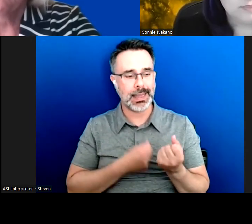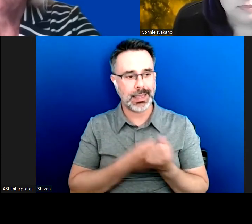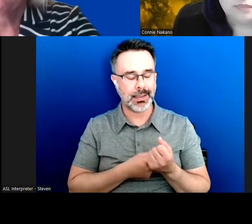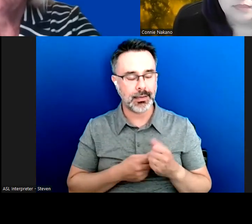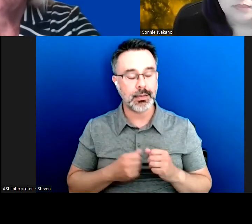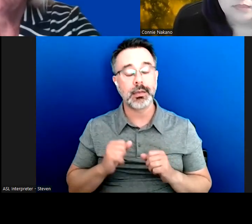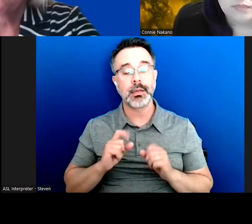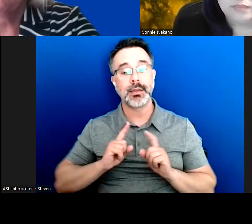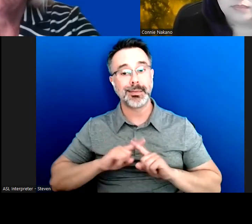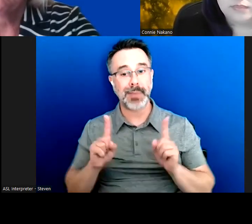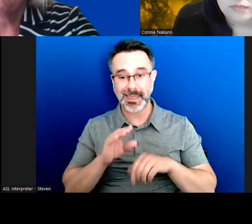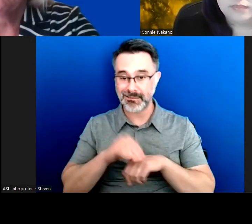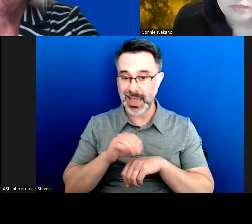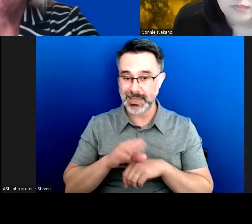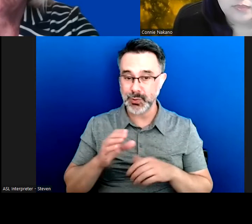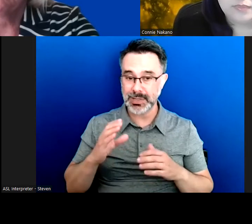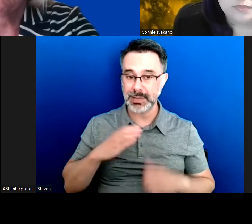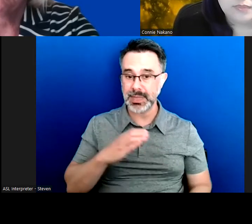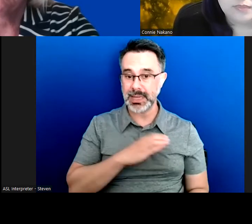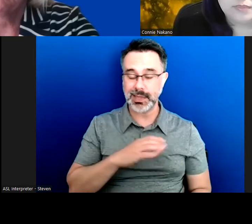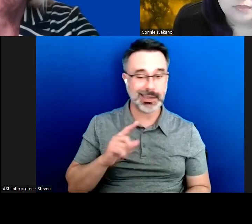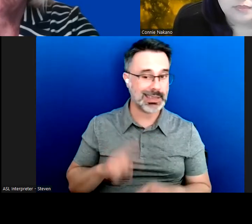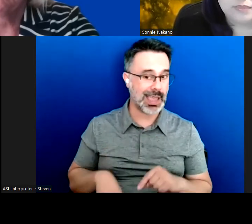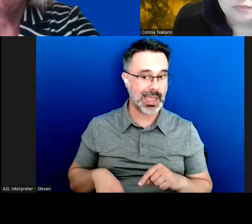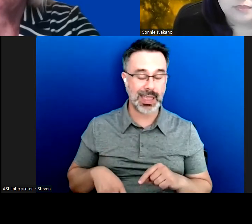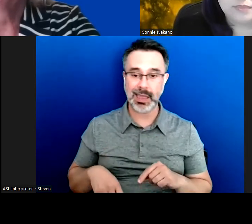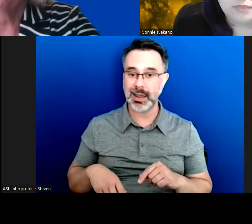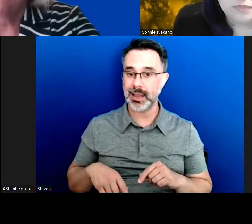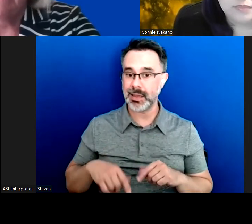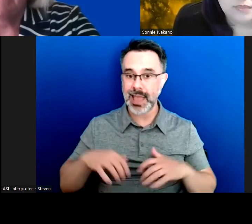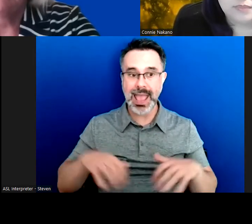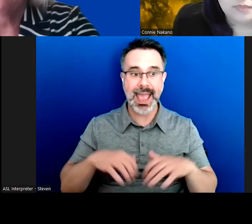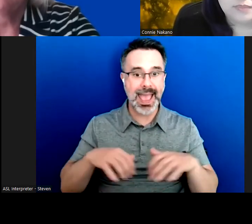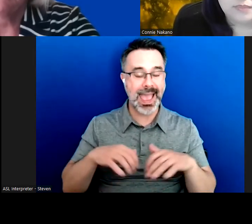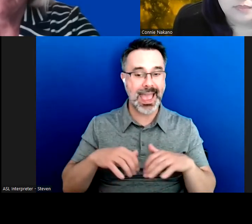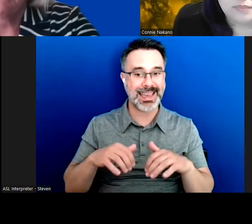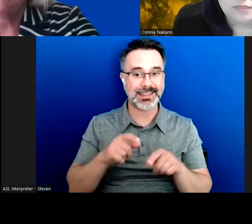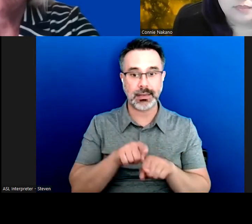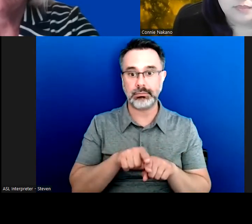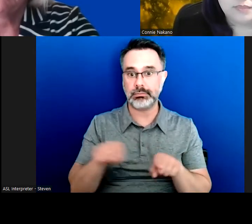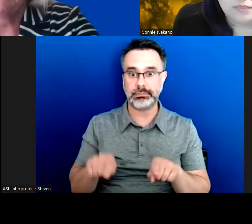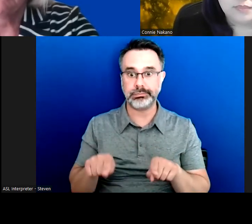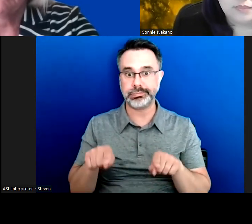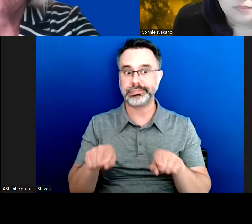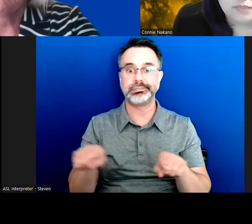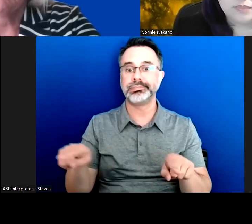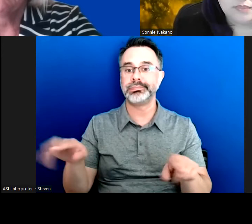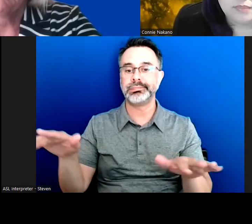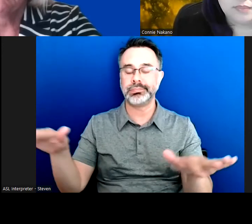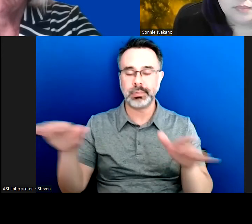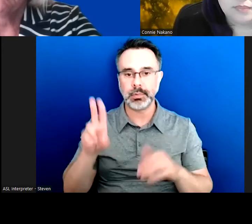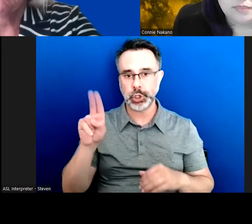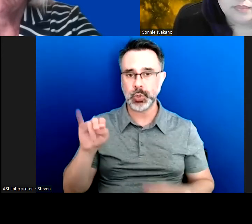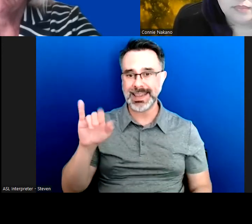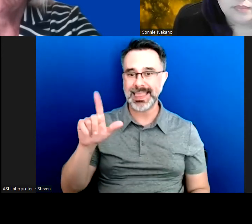the advisory committee cannot act unilaterally. We can start asking questions, but until